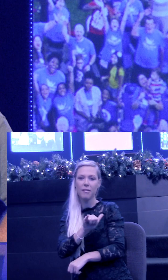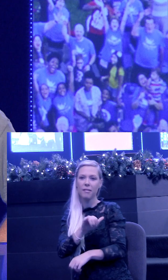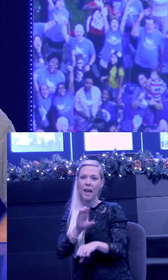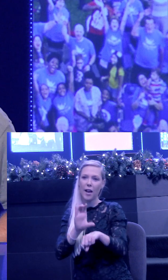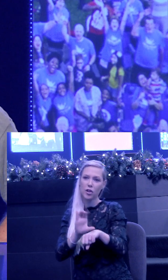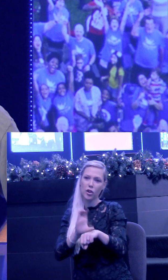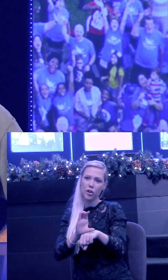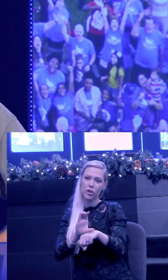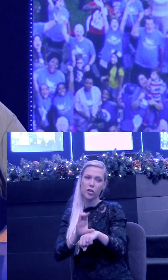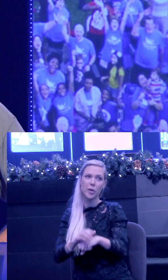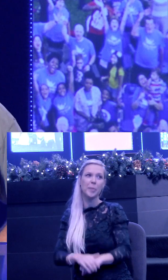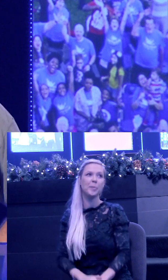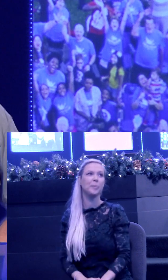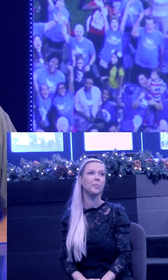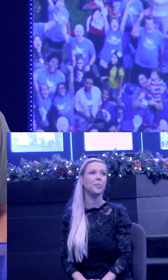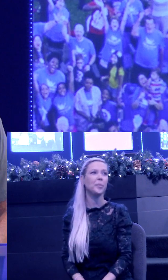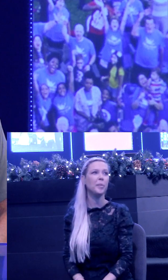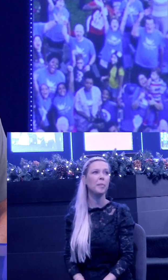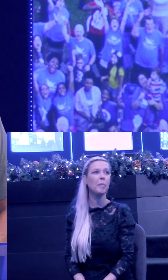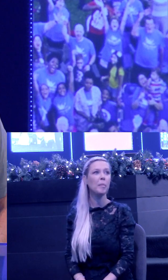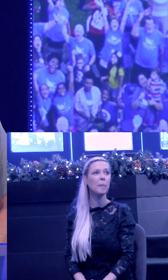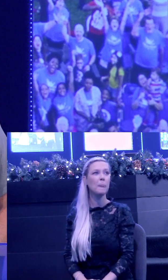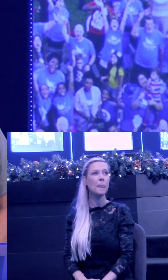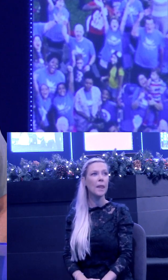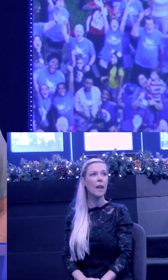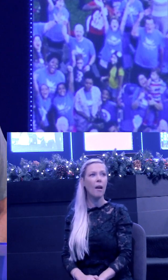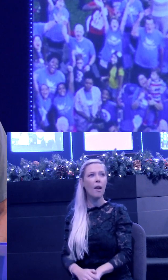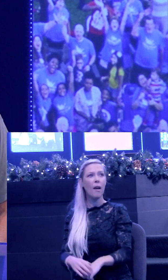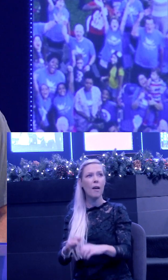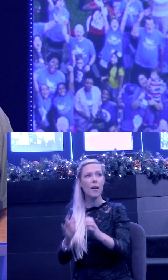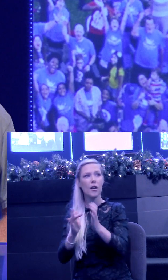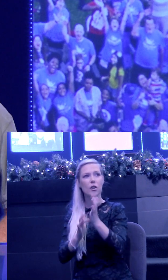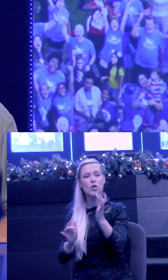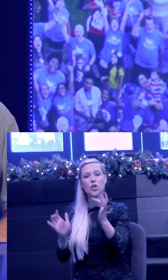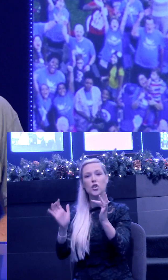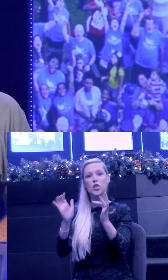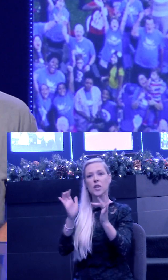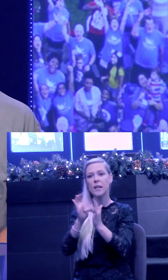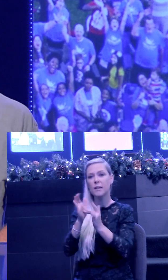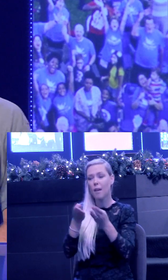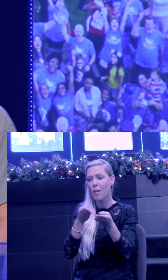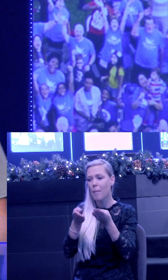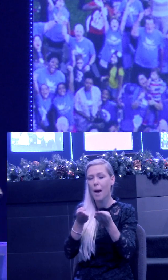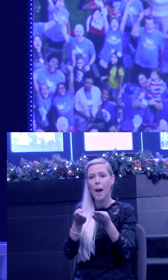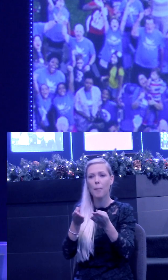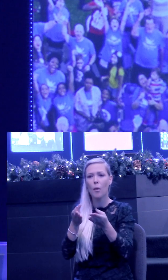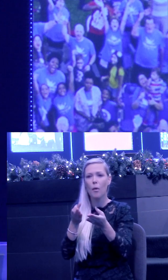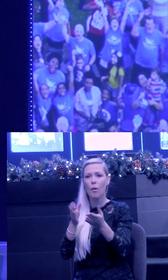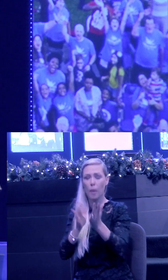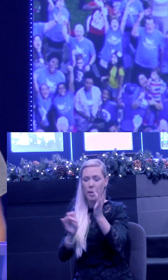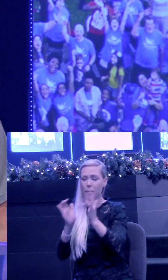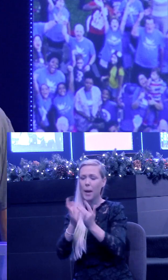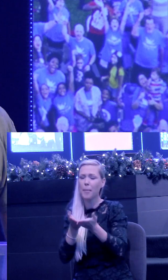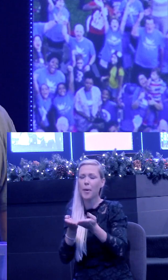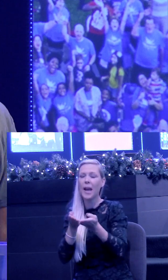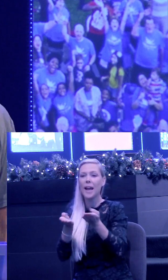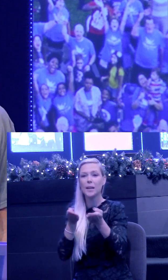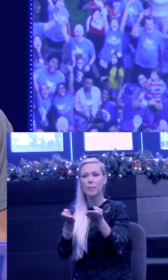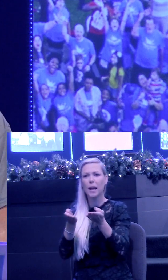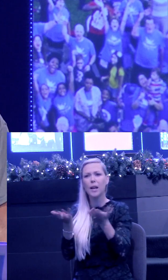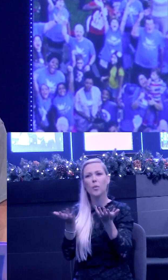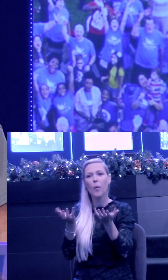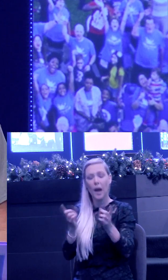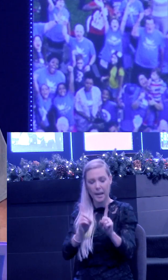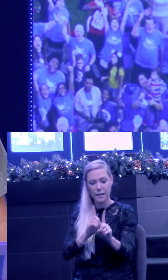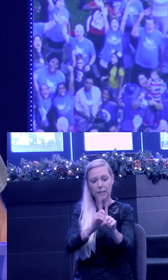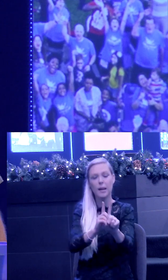very significant scene that happened when Jesus was on planet Earth. It's in Matthew chapter 16. He's walking with his disciples. His disciples